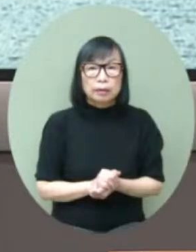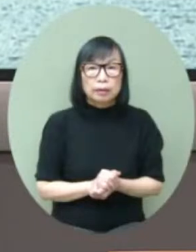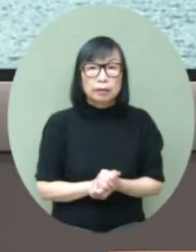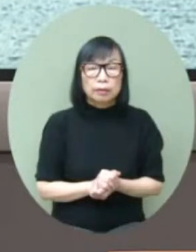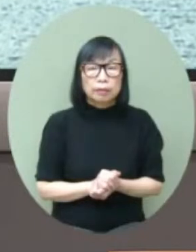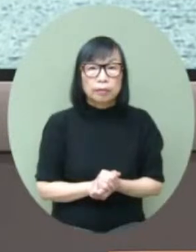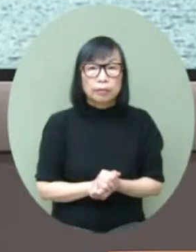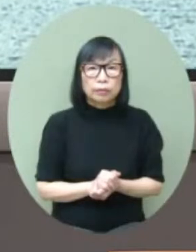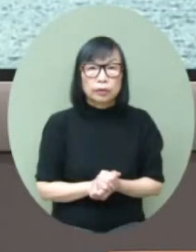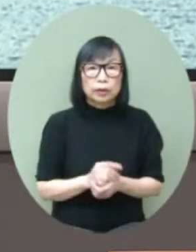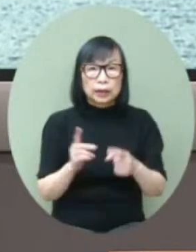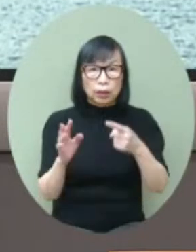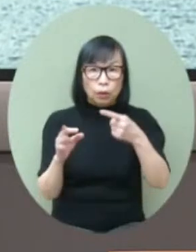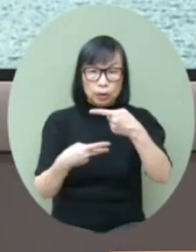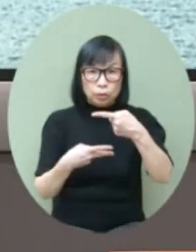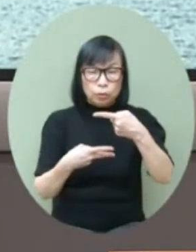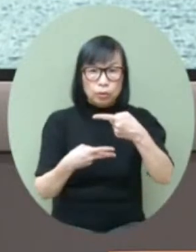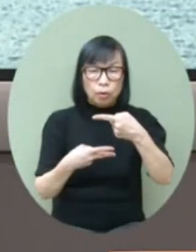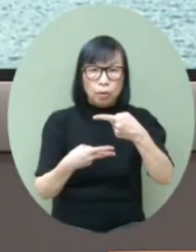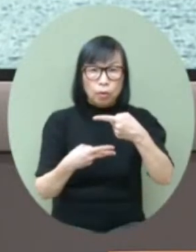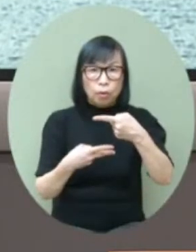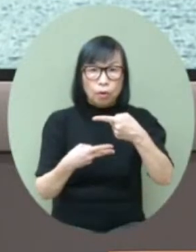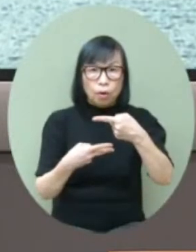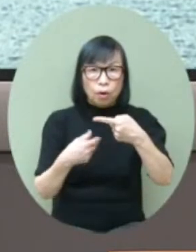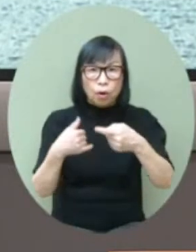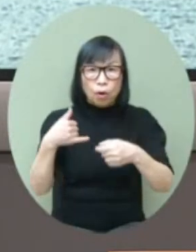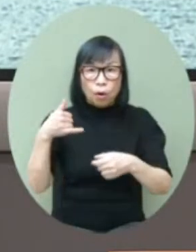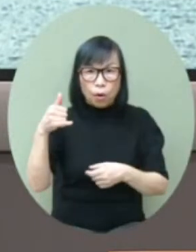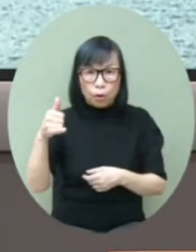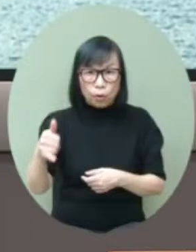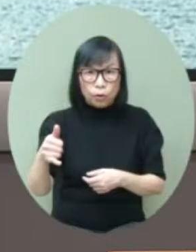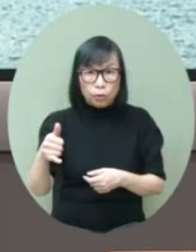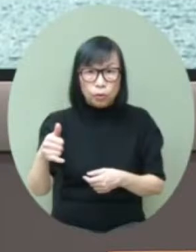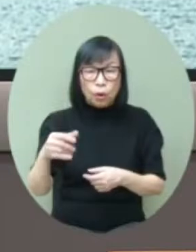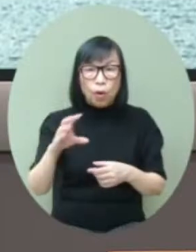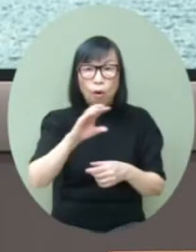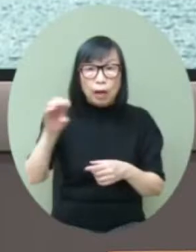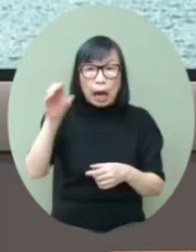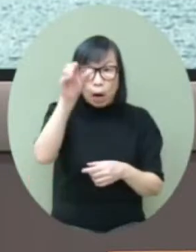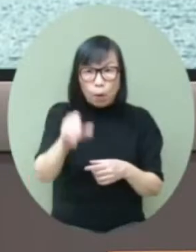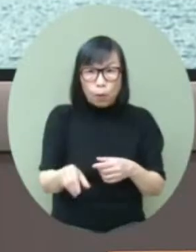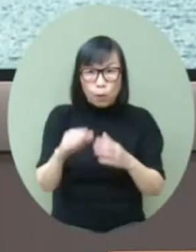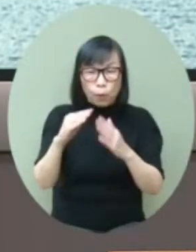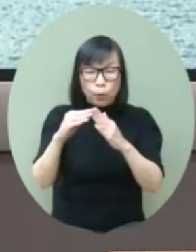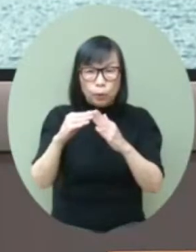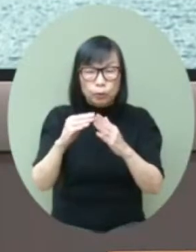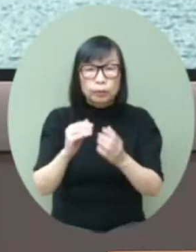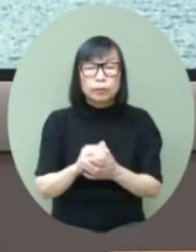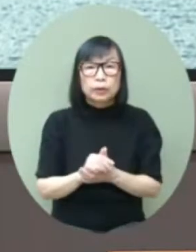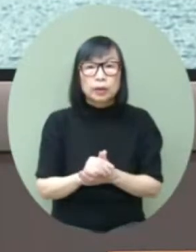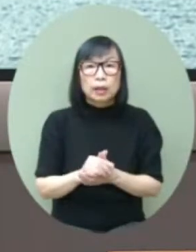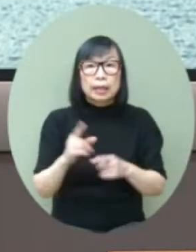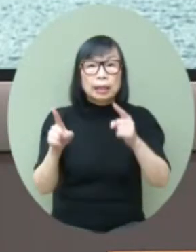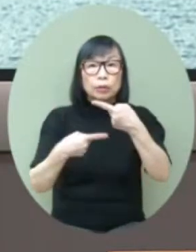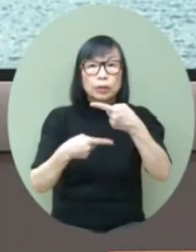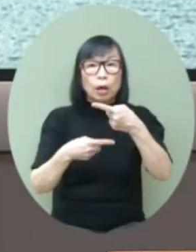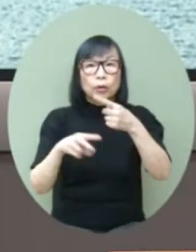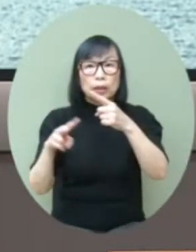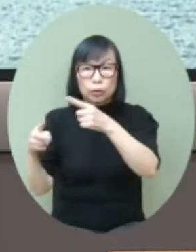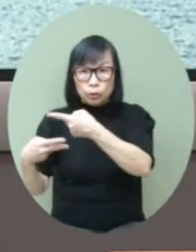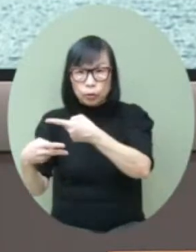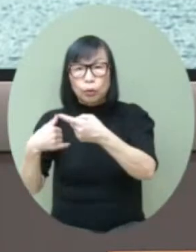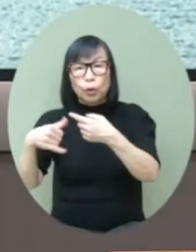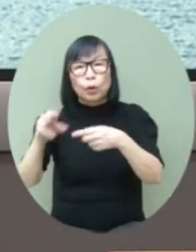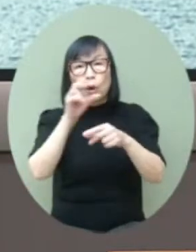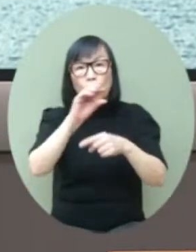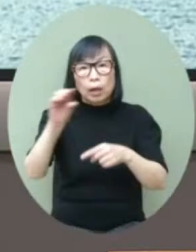Again, on January the 2nd, she's been to the fellowship, and on